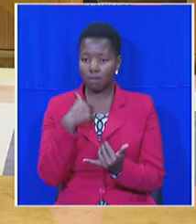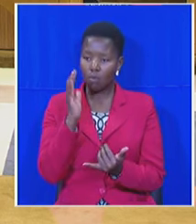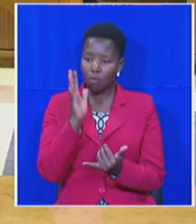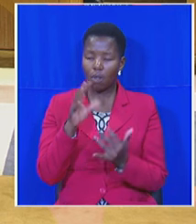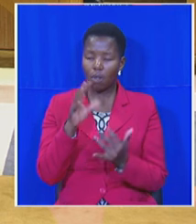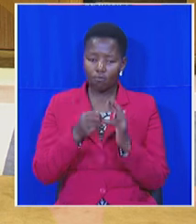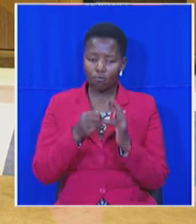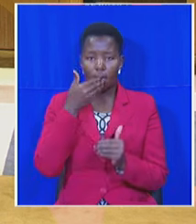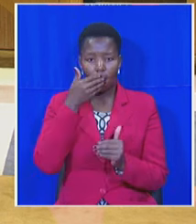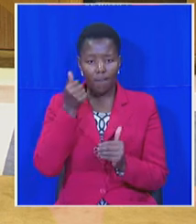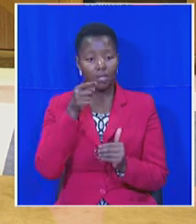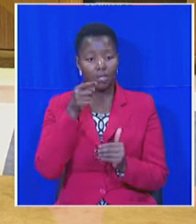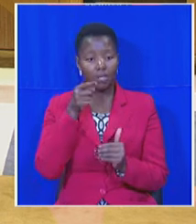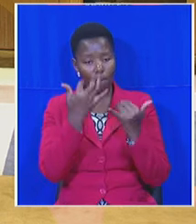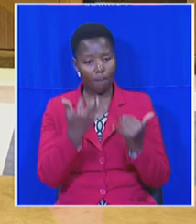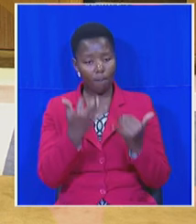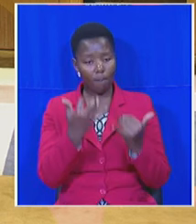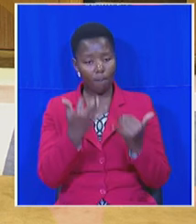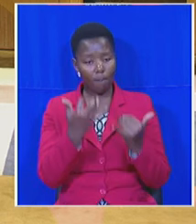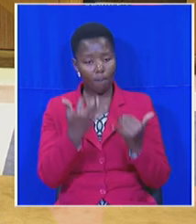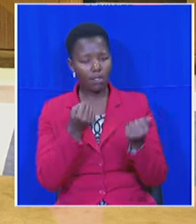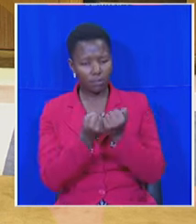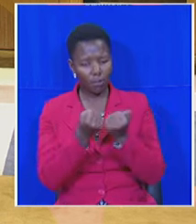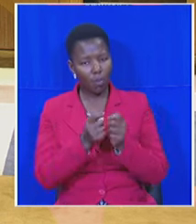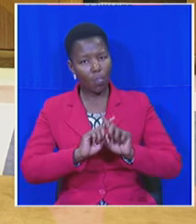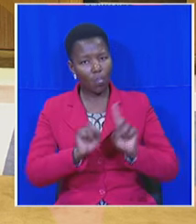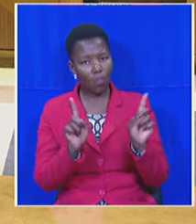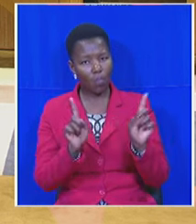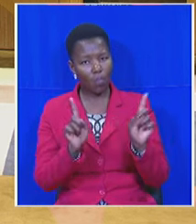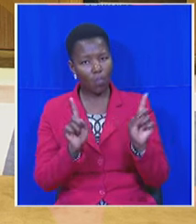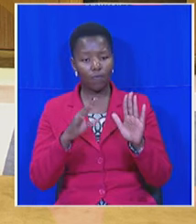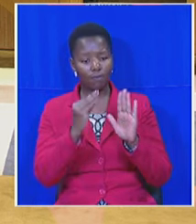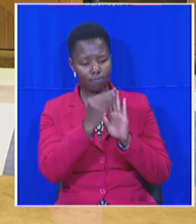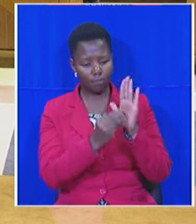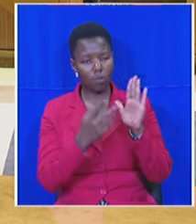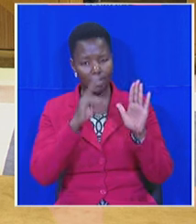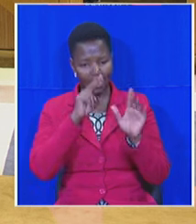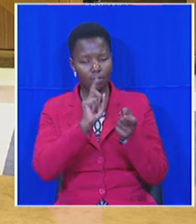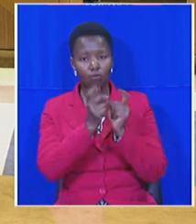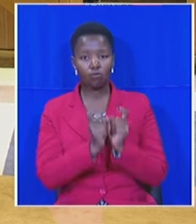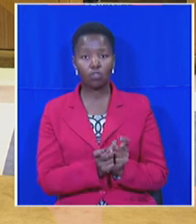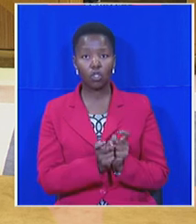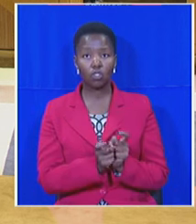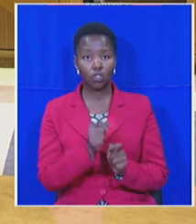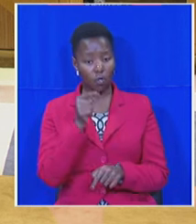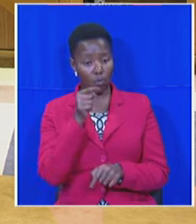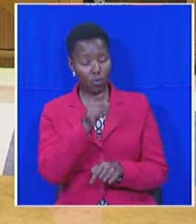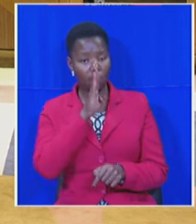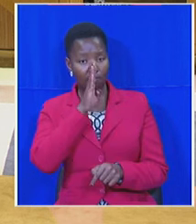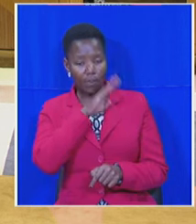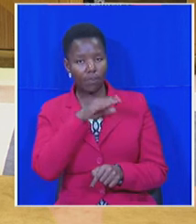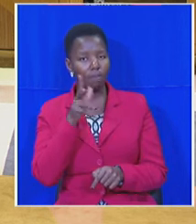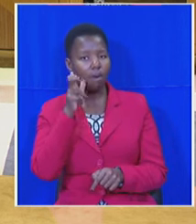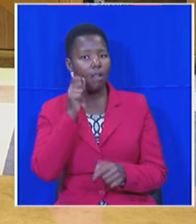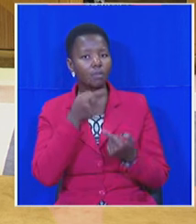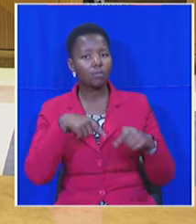to sabotage a budget. We don't support it. We put forward amendments, and you have not heeded those